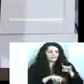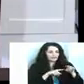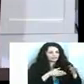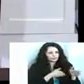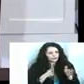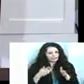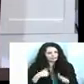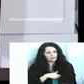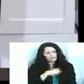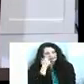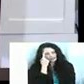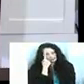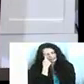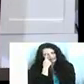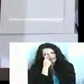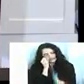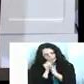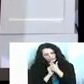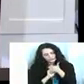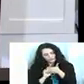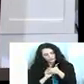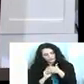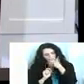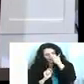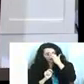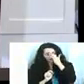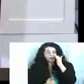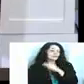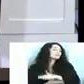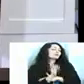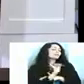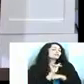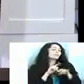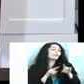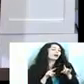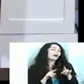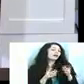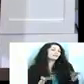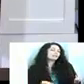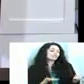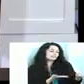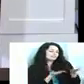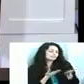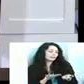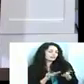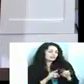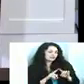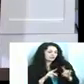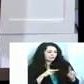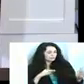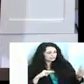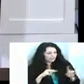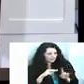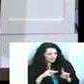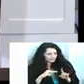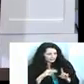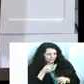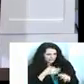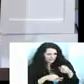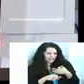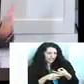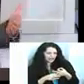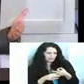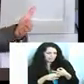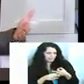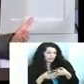could understand this scripture this morning. But I want to give us perhaps just another way of looking at it this morning, a way